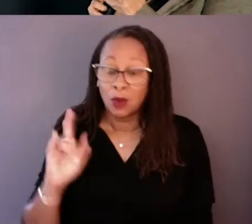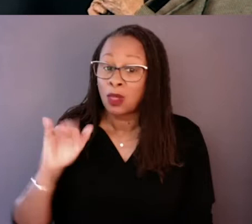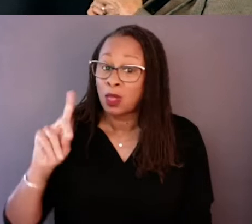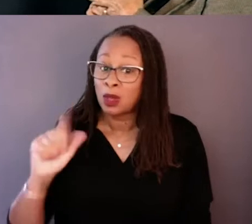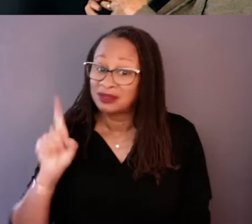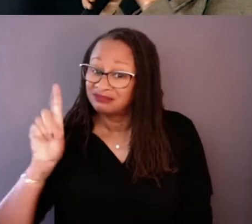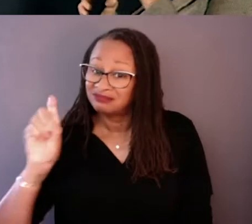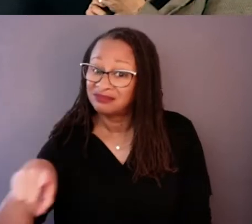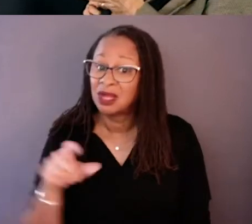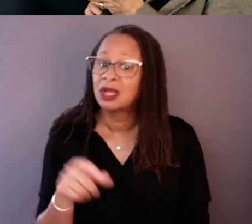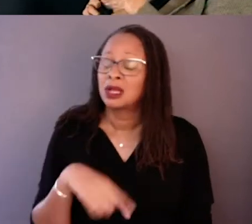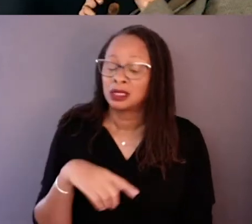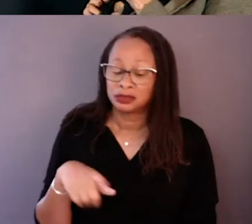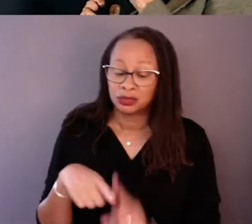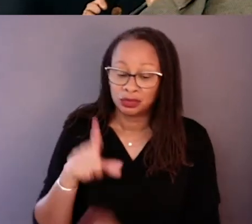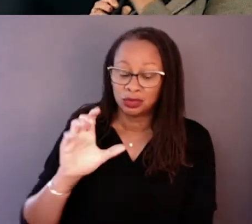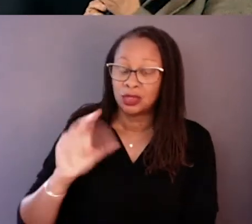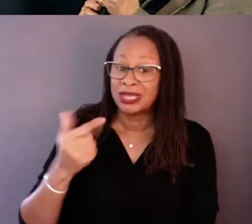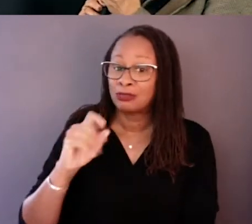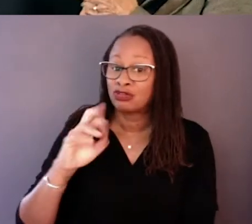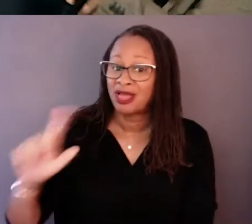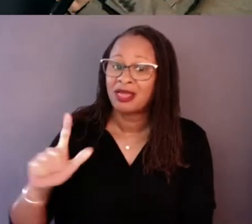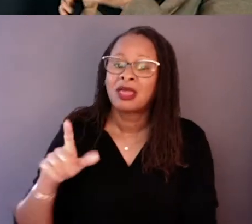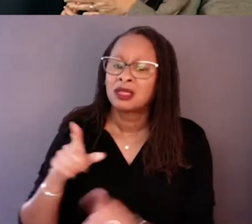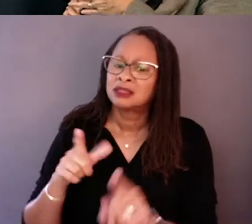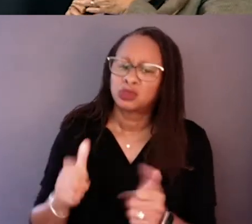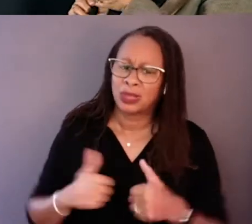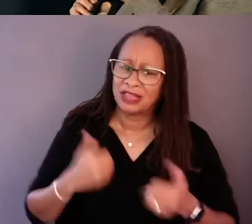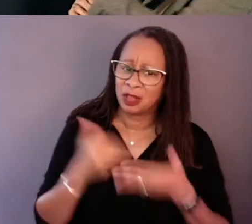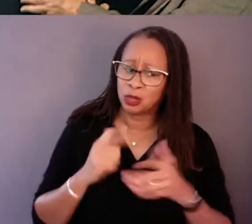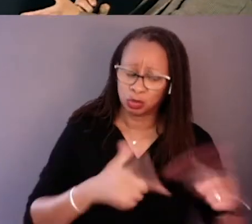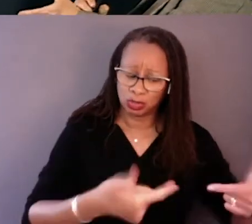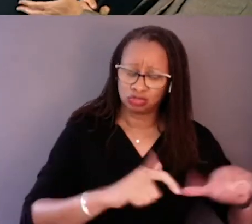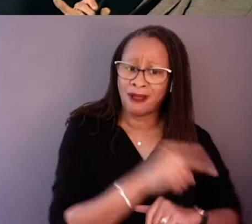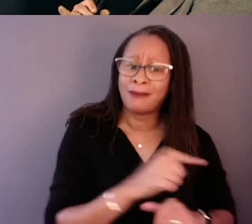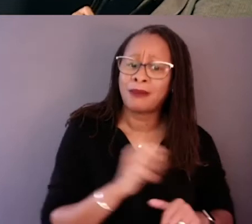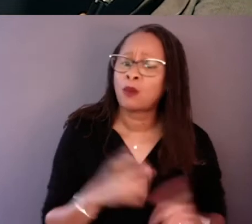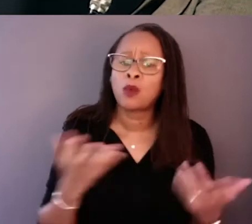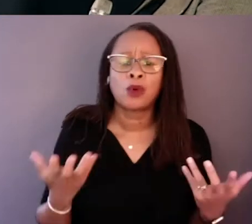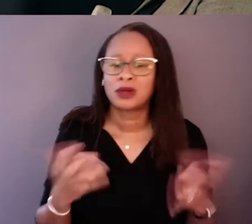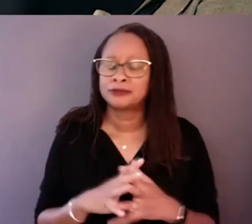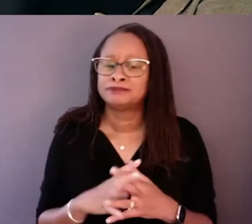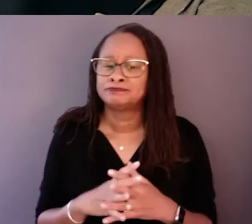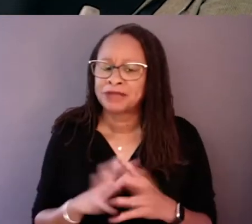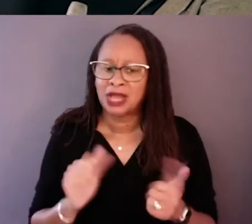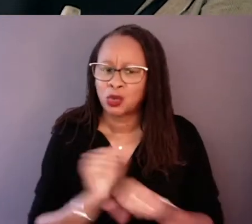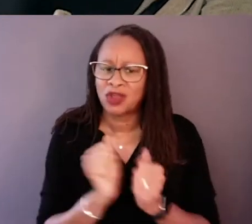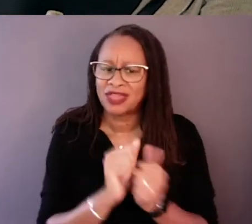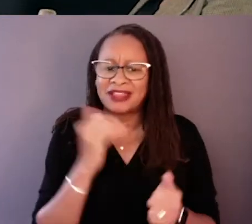near the Uruwau, or how do you work that since you're not a member of their tribe?